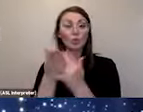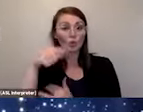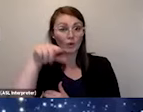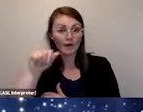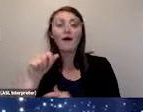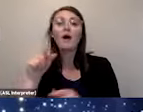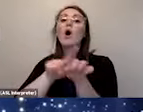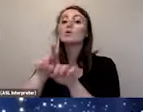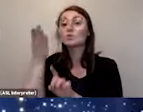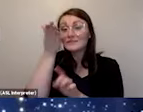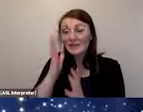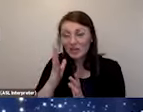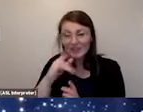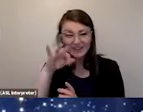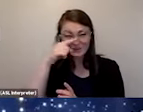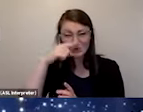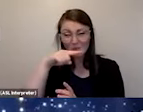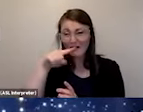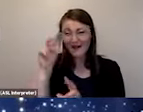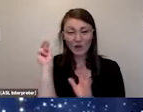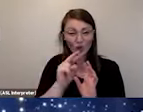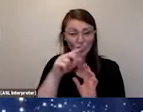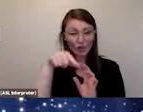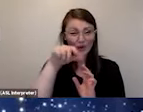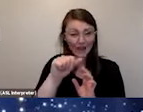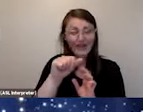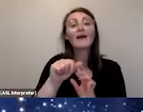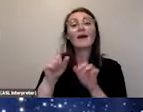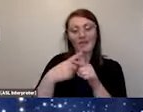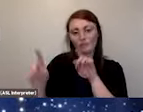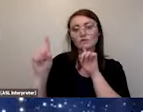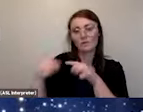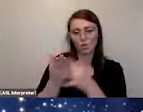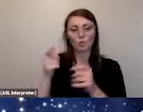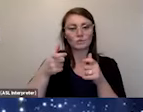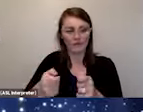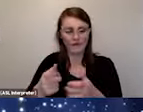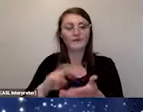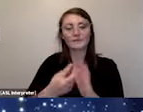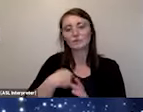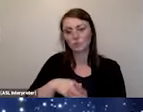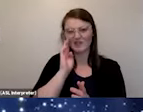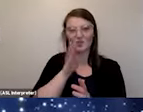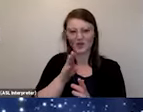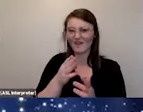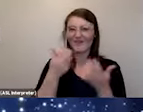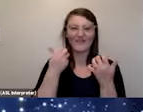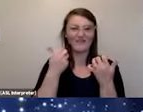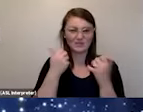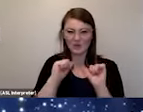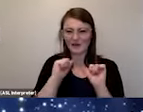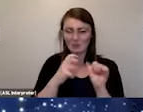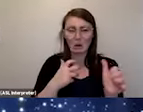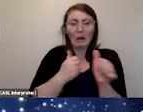you can take a look in the Q&A and respond via text so that we can help get back on schedule for everyone here, that would be great. Thank